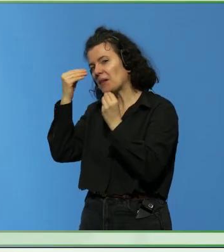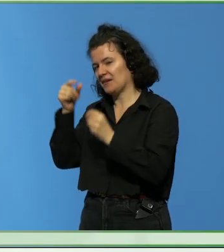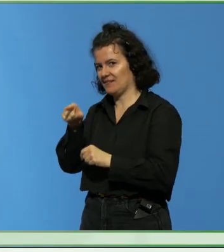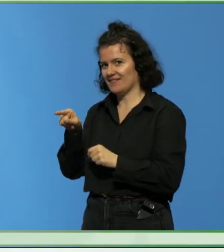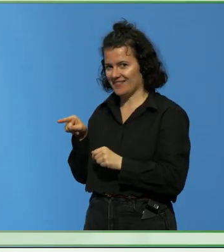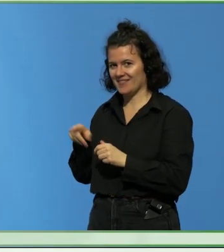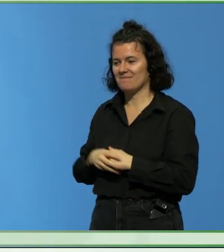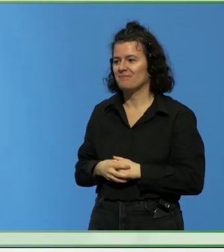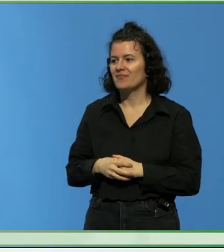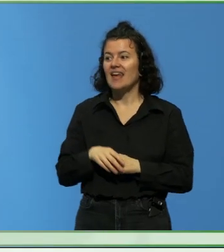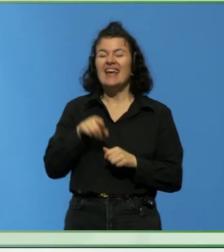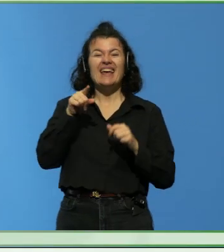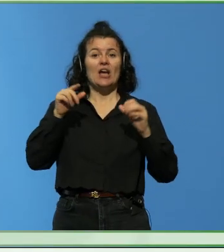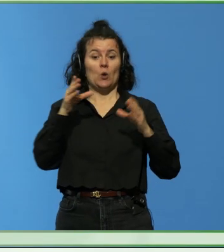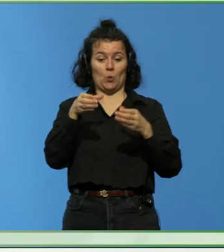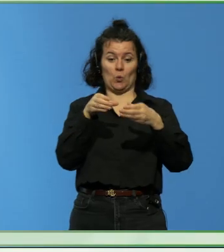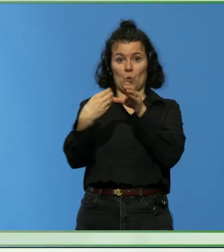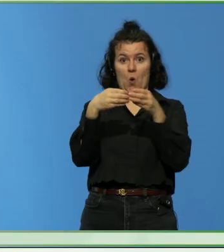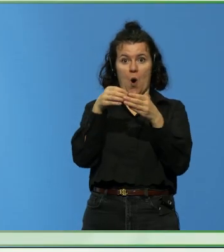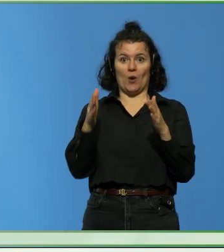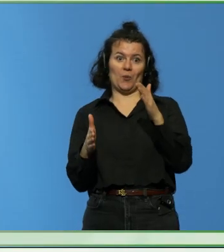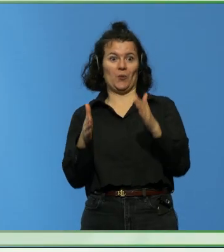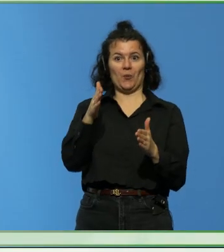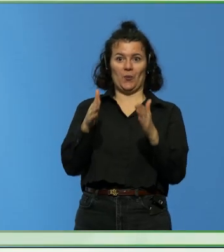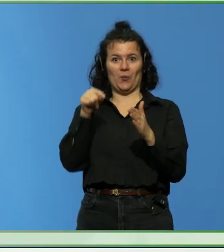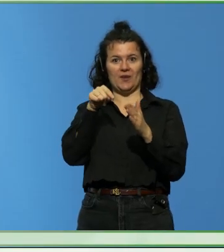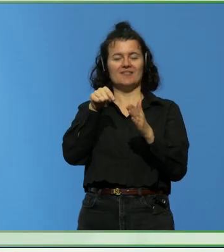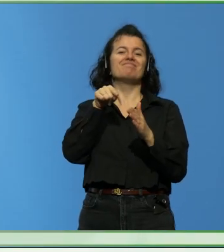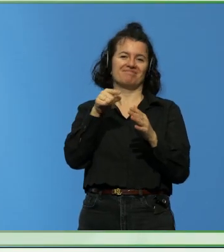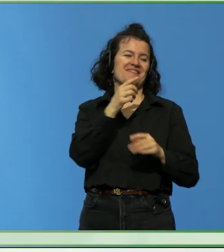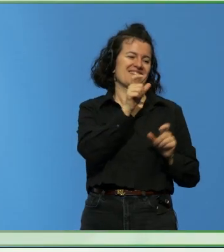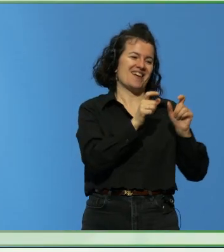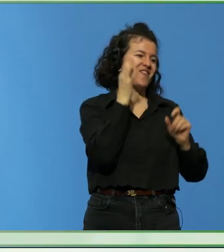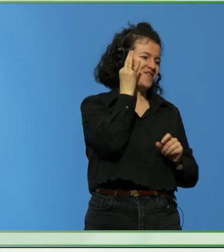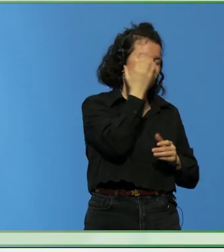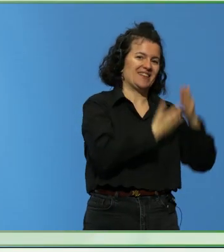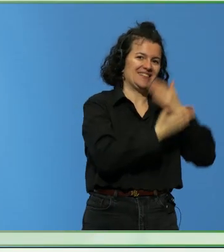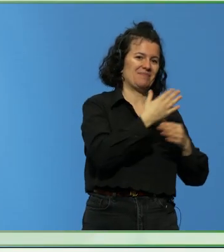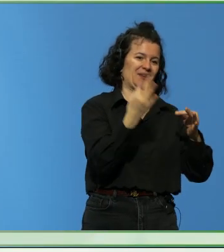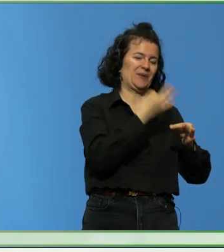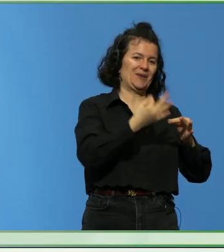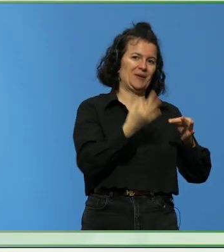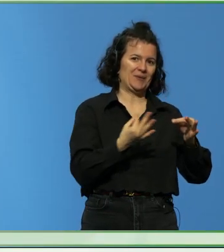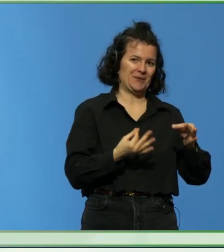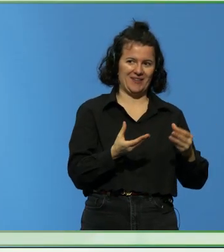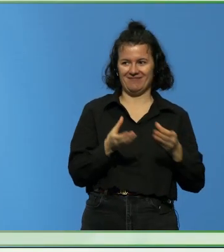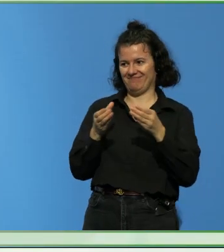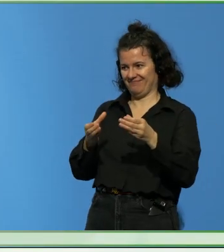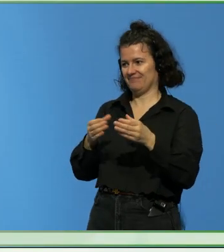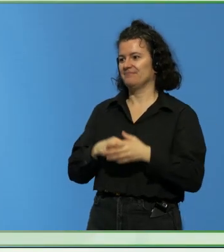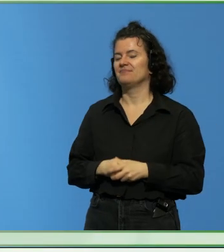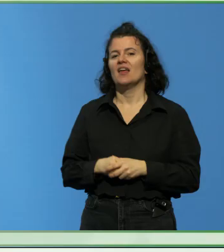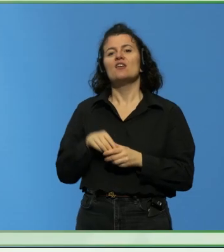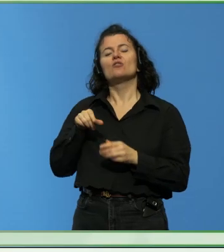with disabilities in Vanuatu as well. And we used visual cues for each key behaviour and role